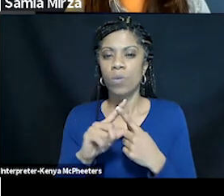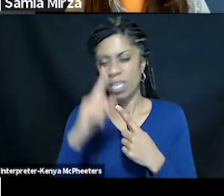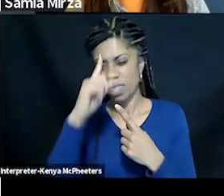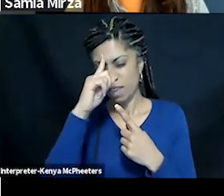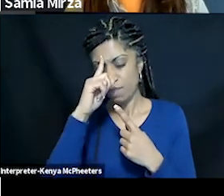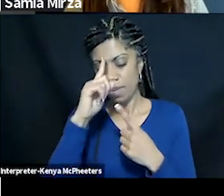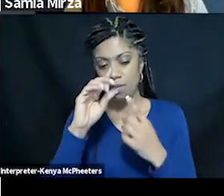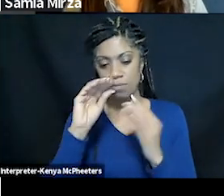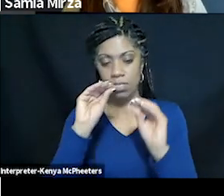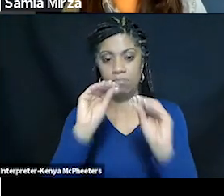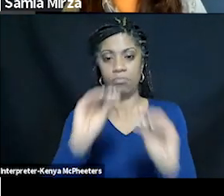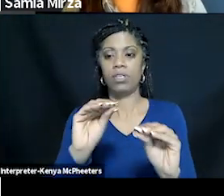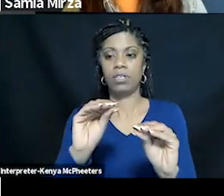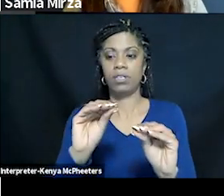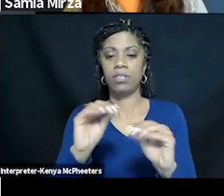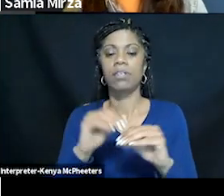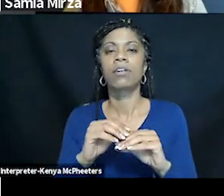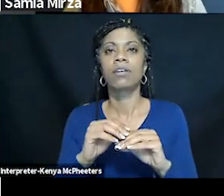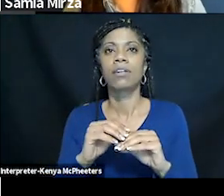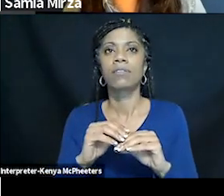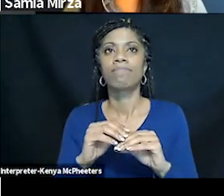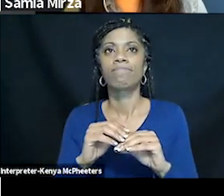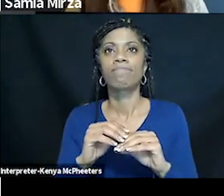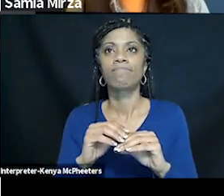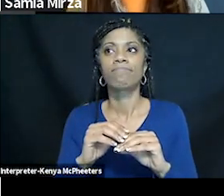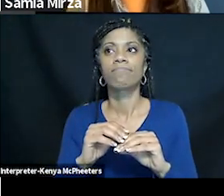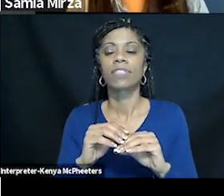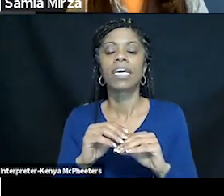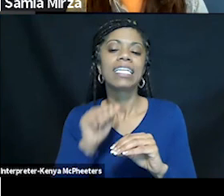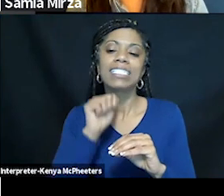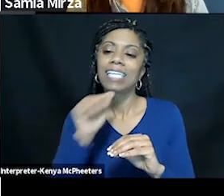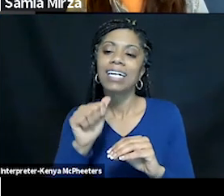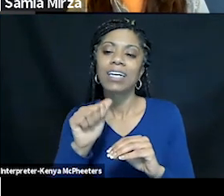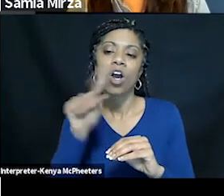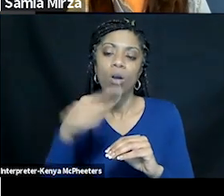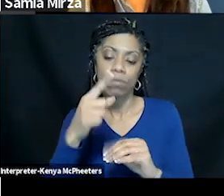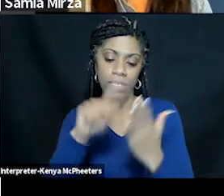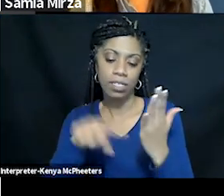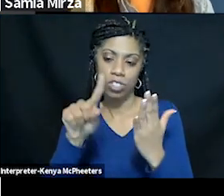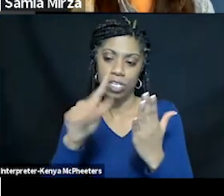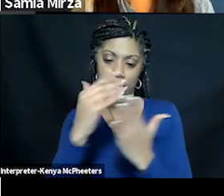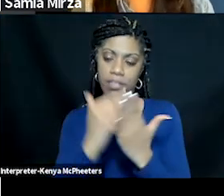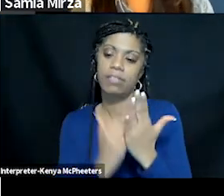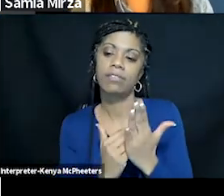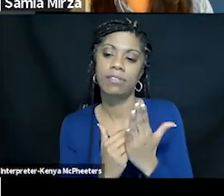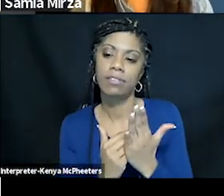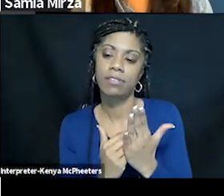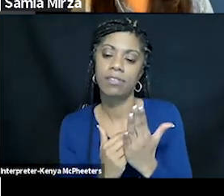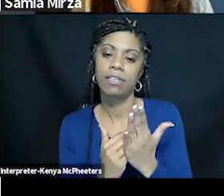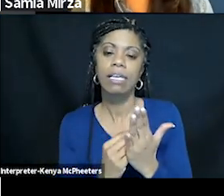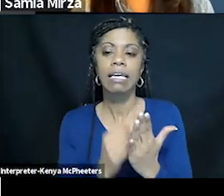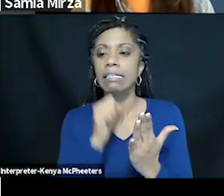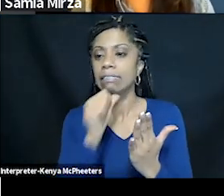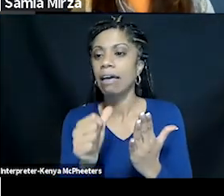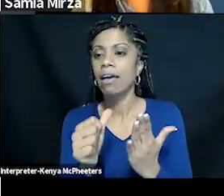racial equity is not just a matter of a checklist. It's not just a matter of blurbs. It is really